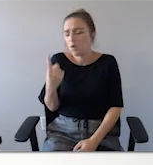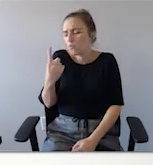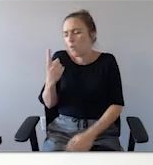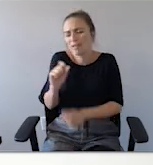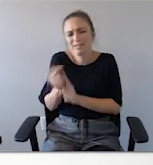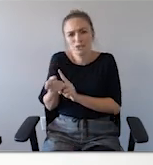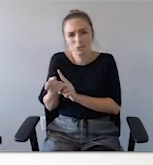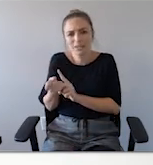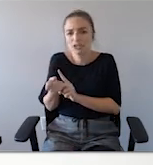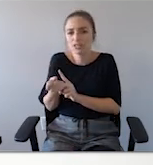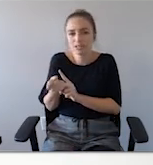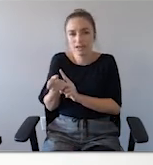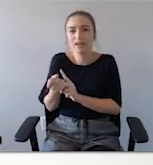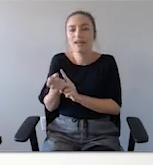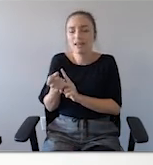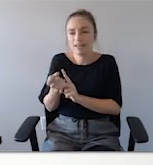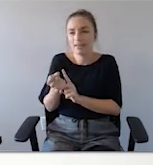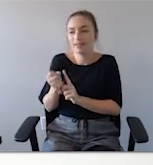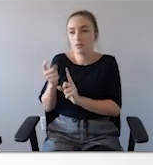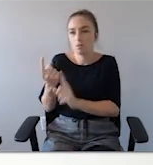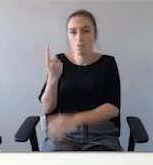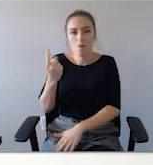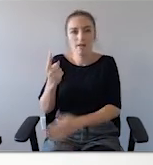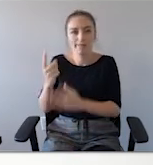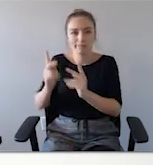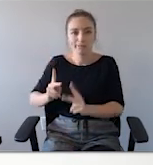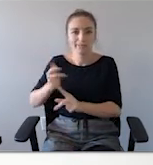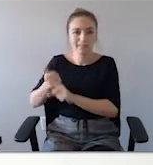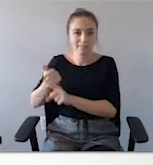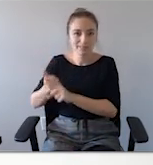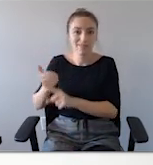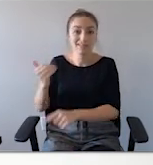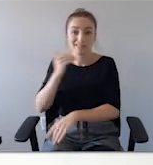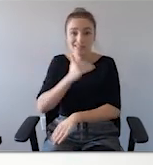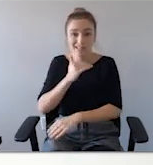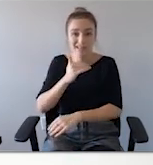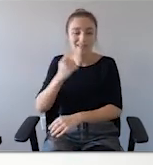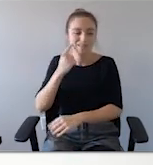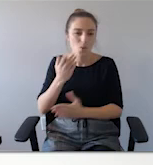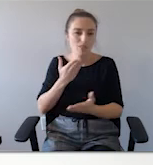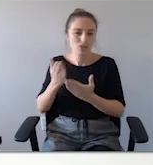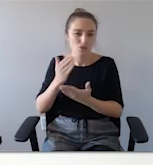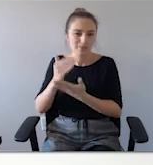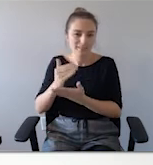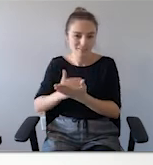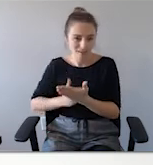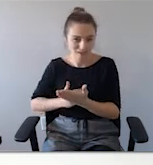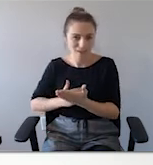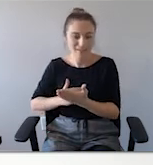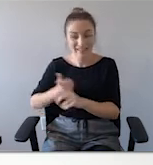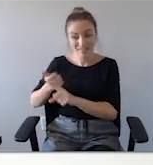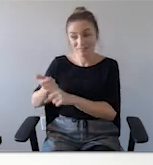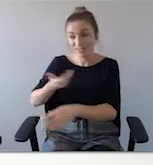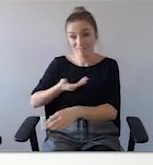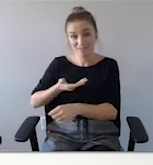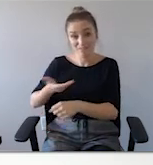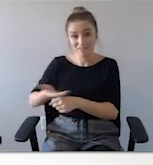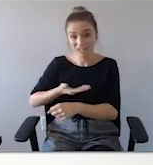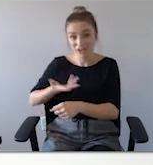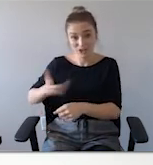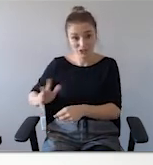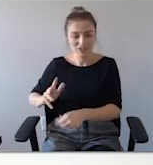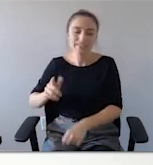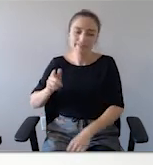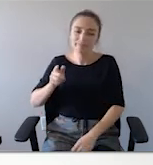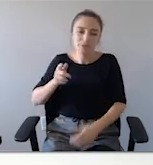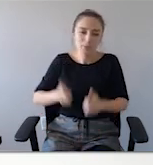and that person lost their job. So most of them will not do that because they know they can lose their job if they lie on those.